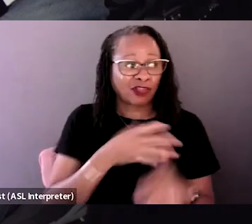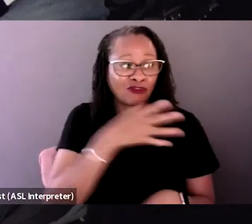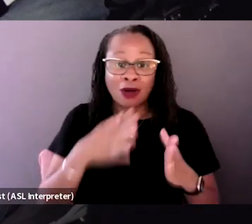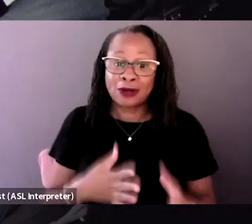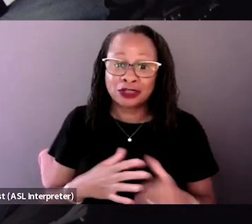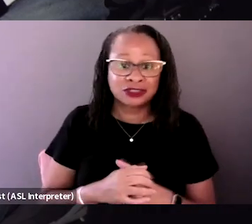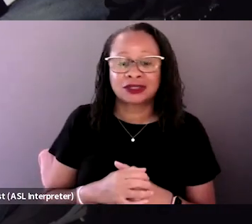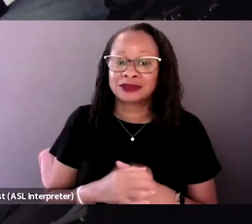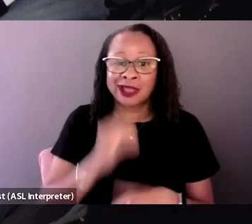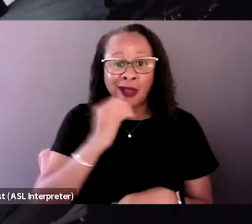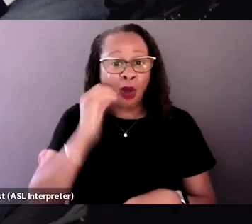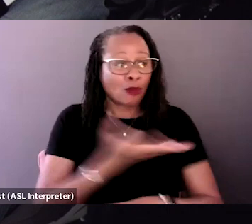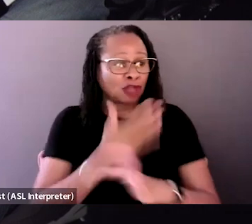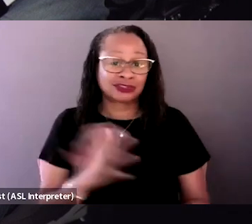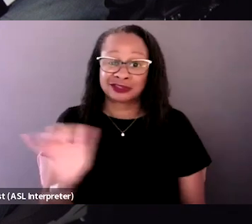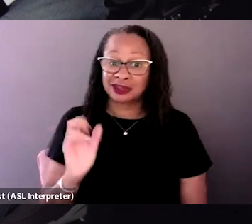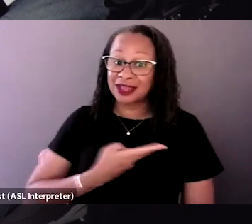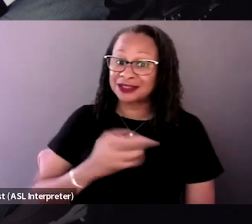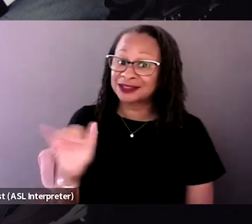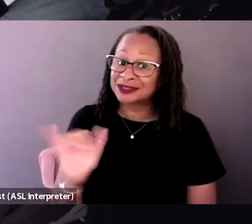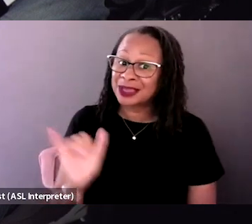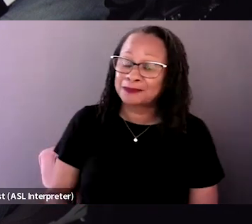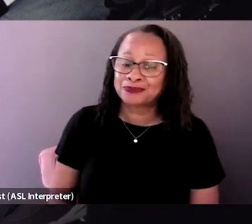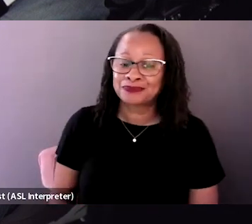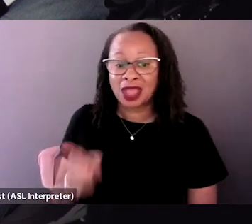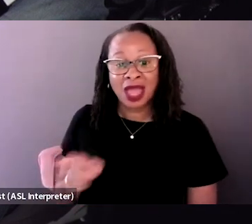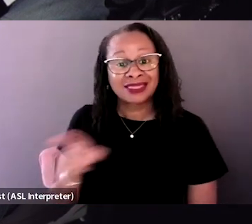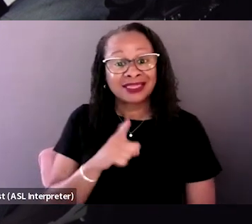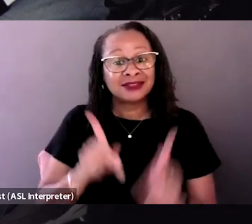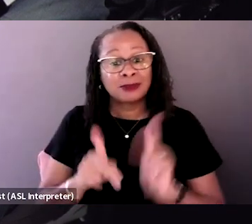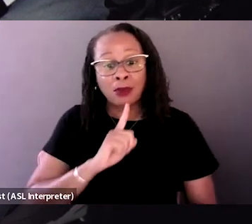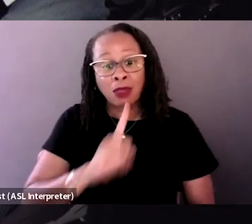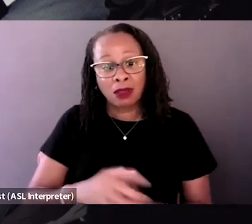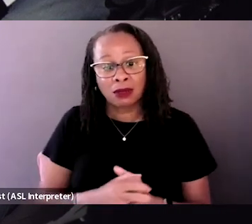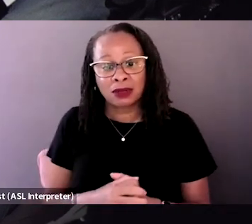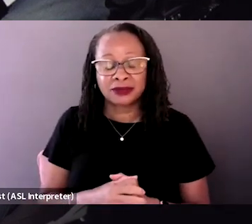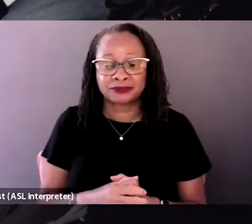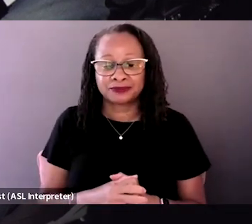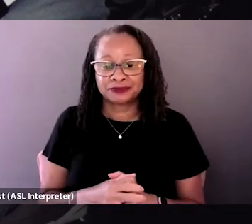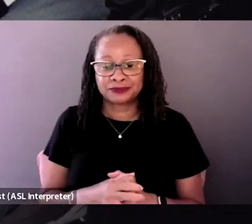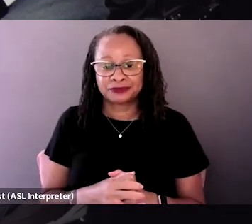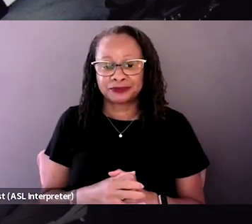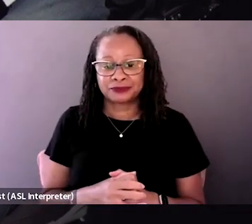They're farmers, they're calm contractors, they're just like us. And these people are